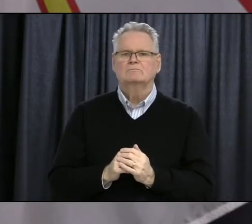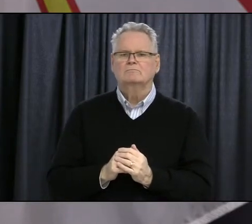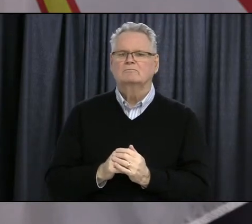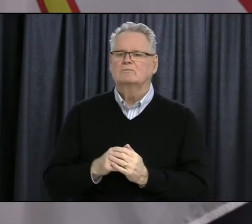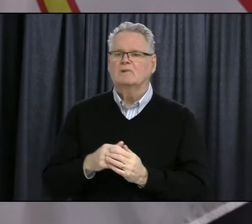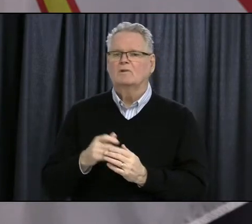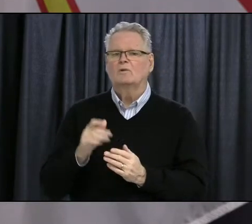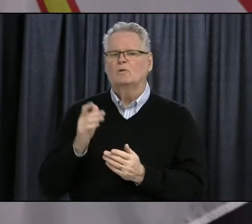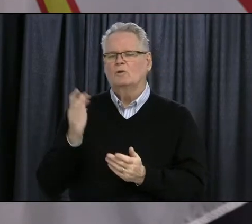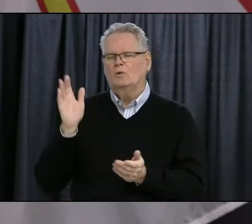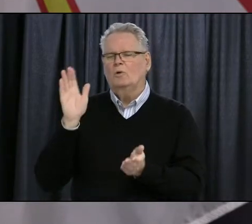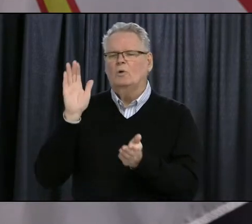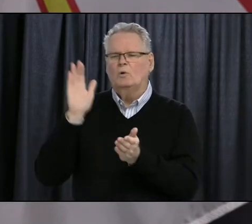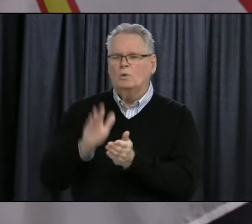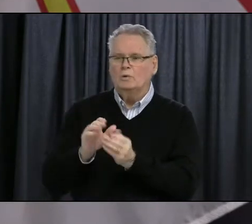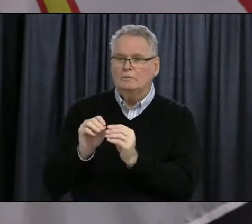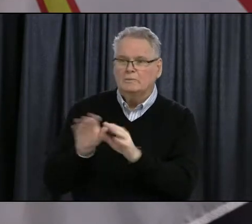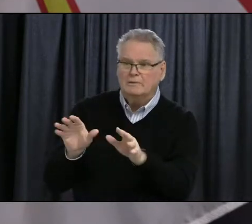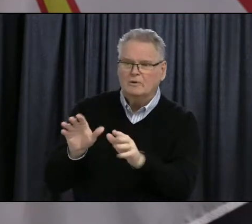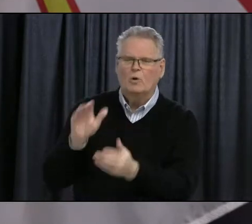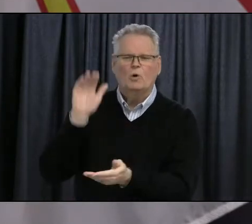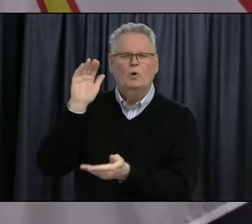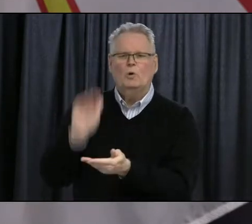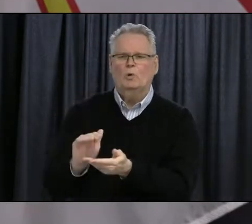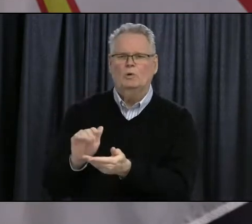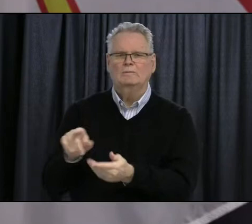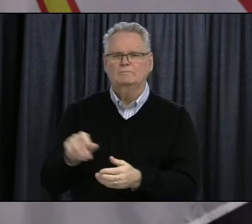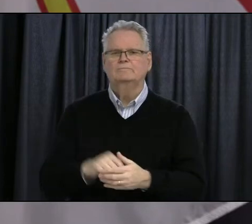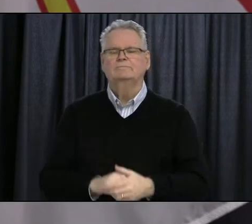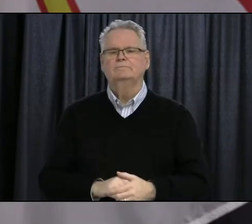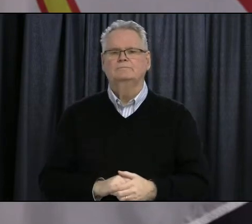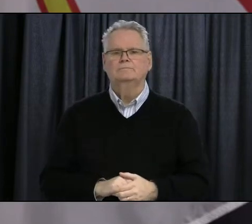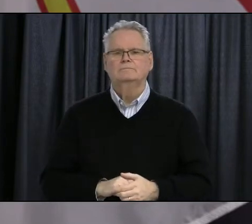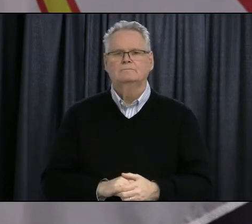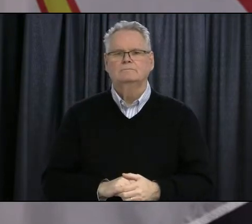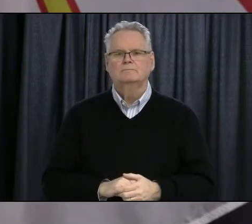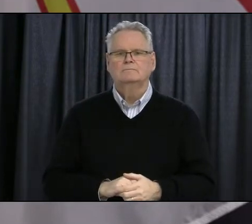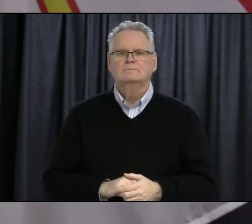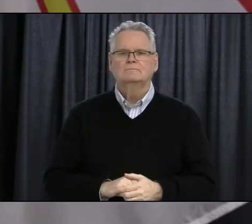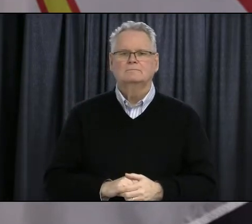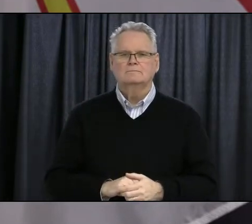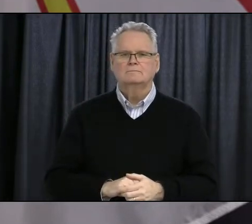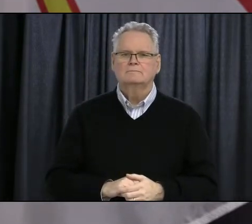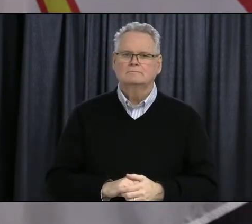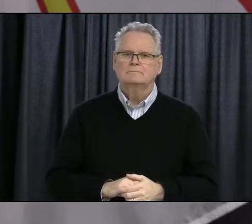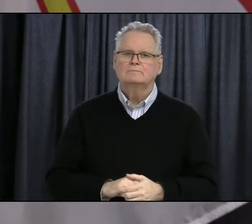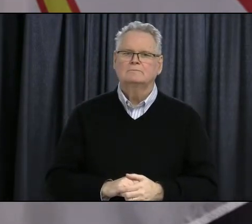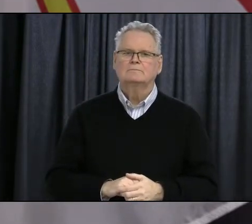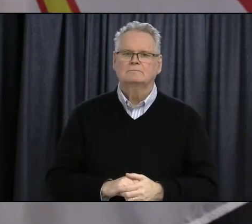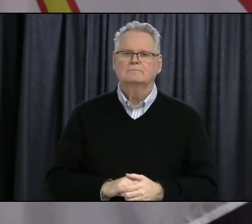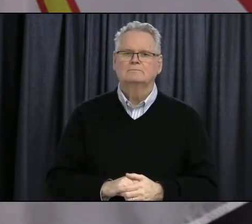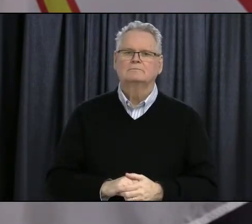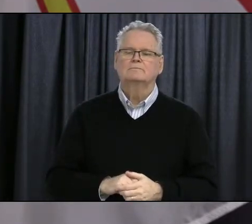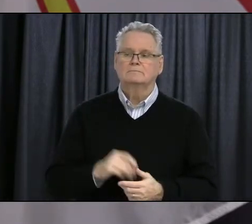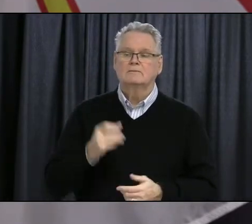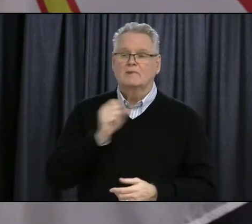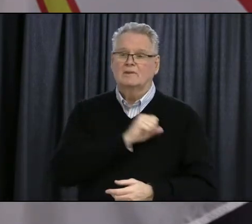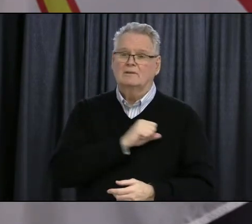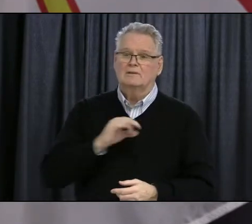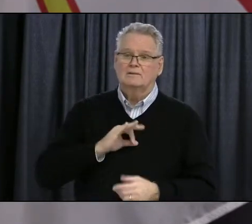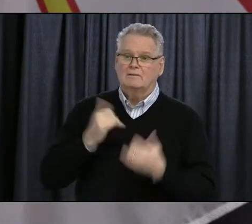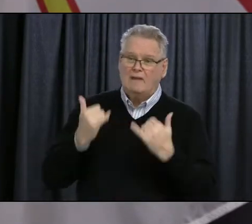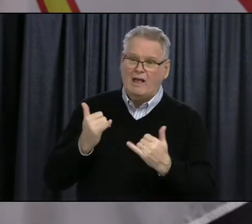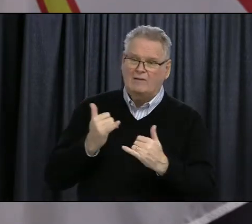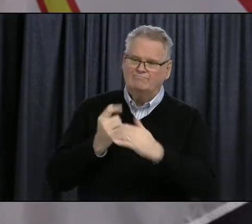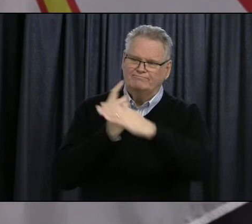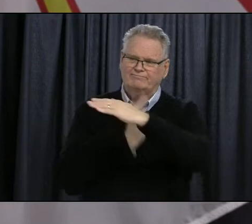traveled. Obviously, crew members are on those vessels for a 2-week period or more